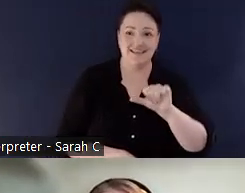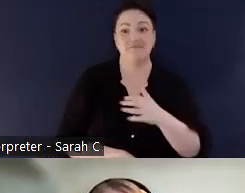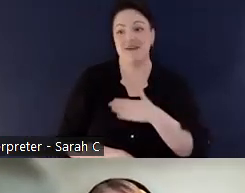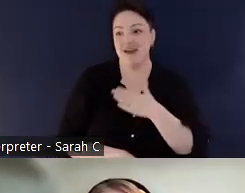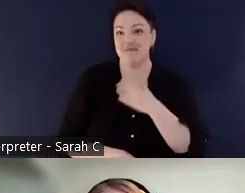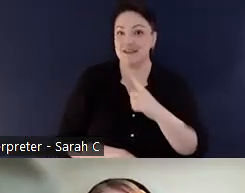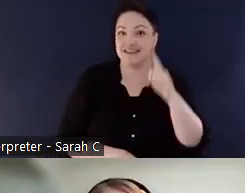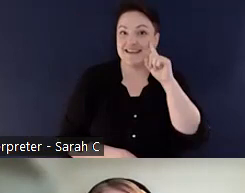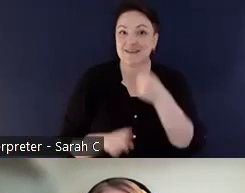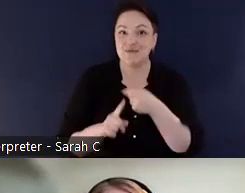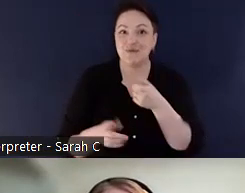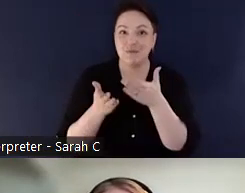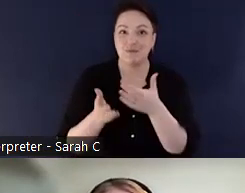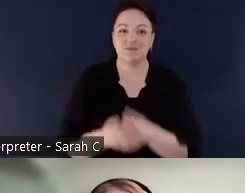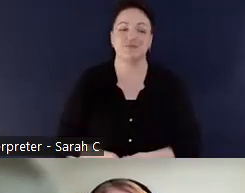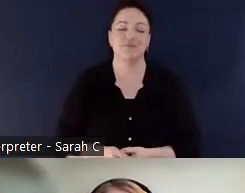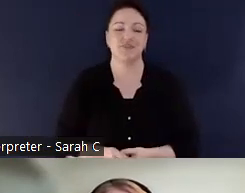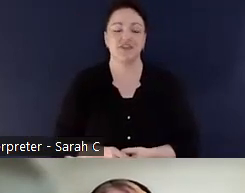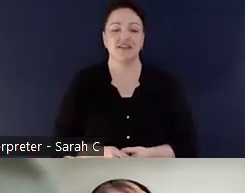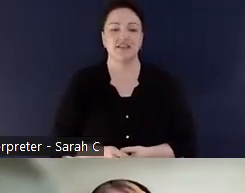you. So,